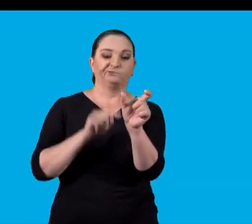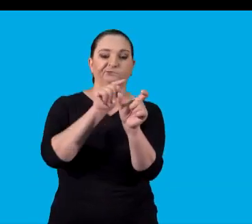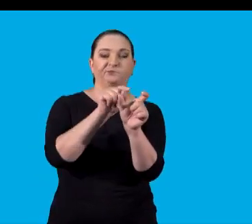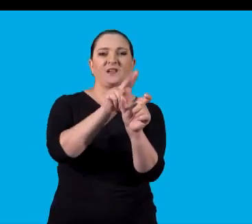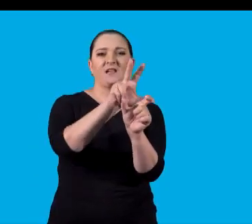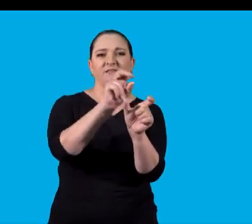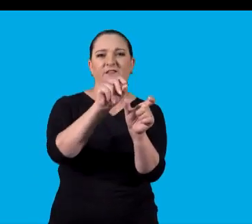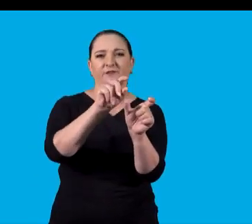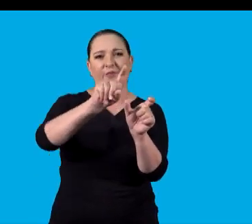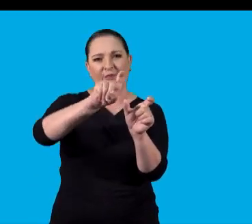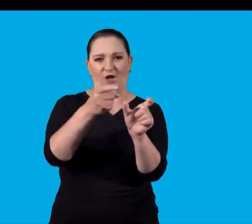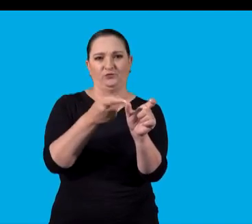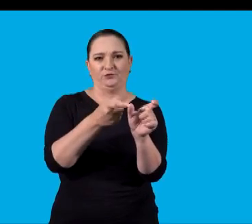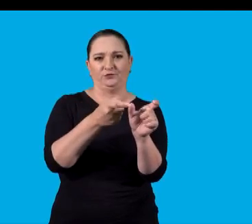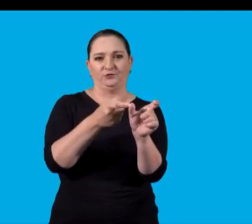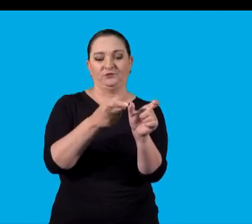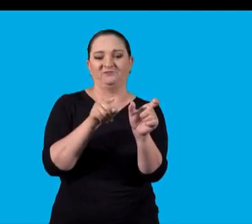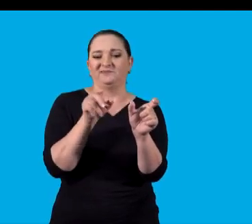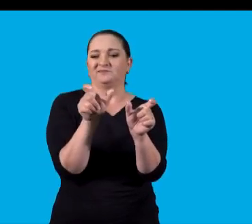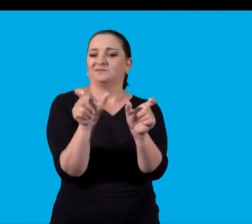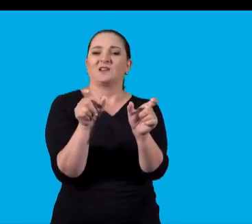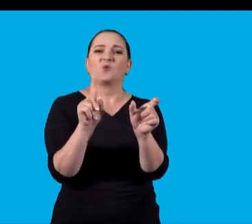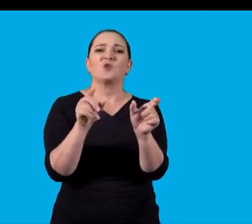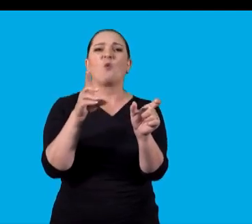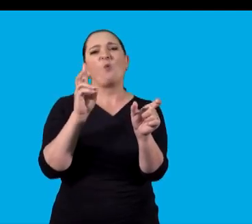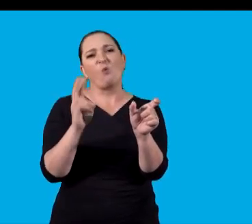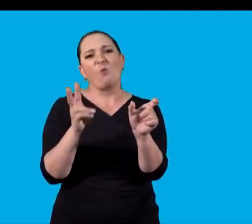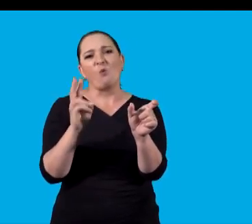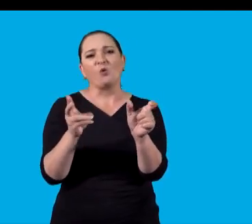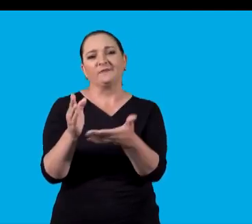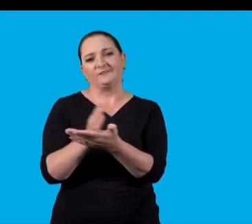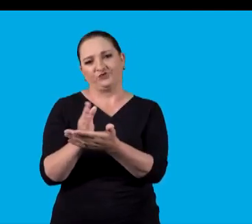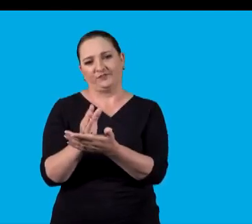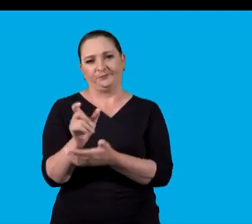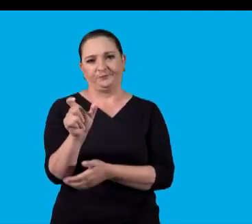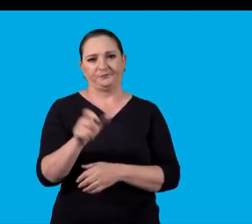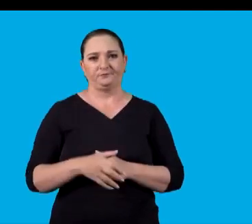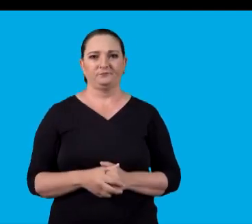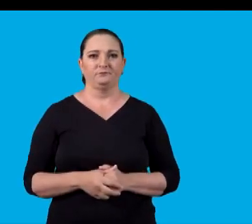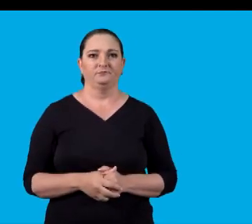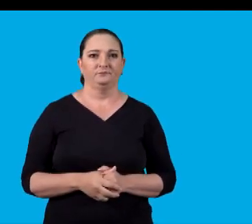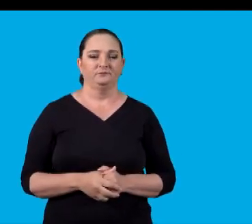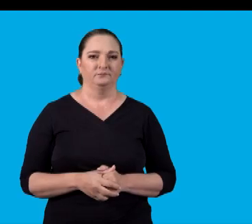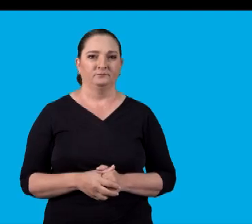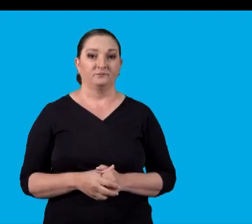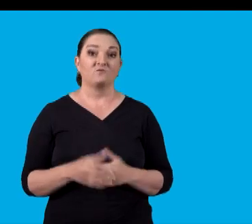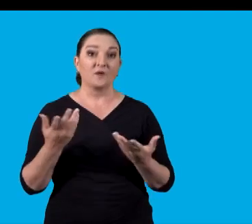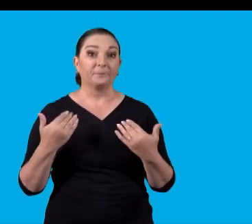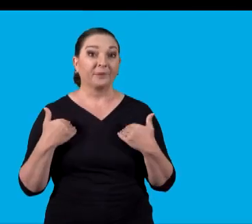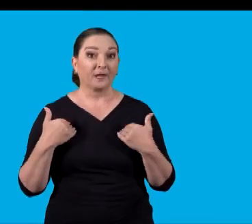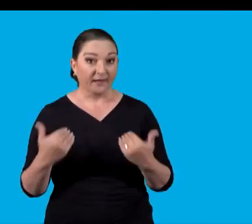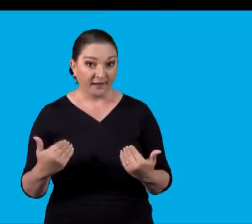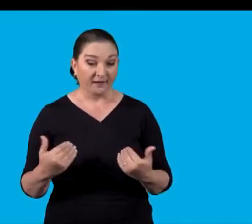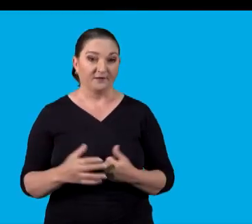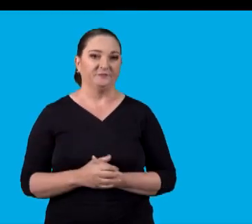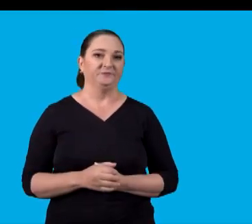800,000 shares. All right. So I'm going to say ordinary shares. This is at the